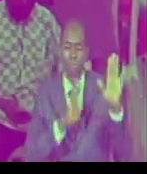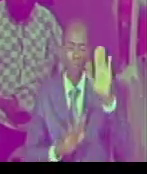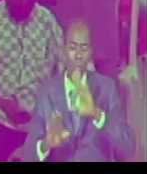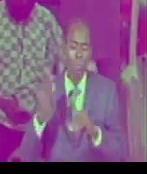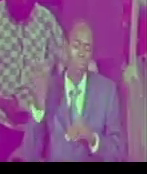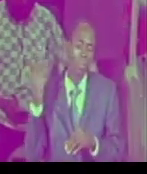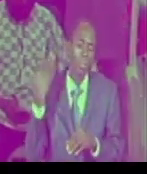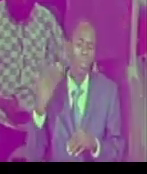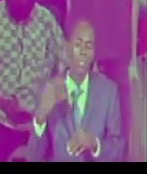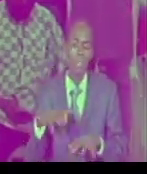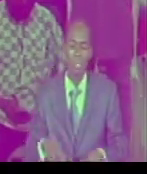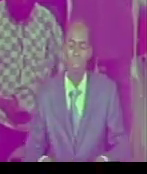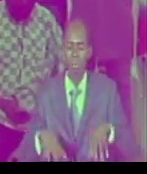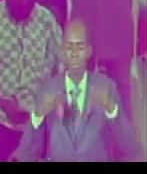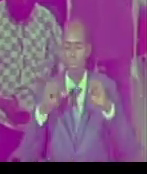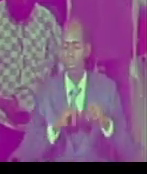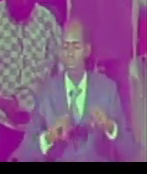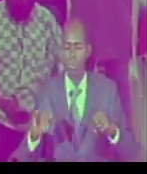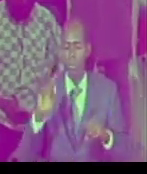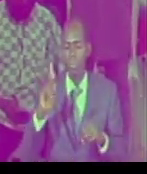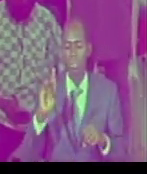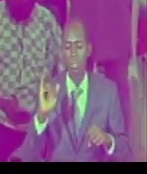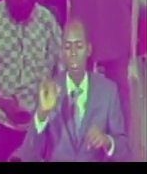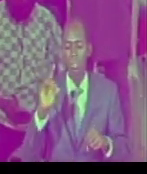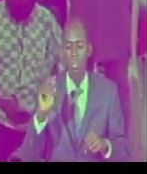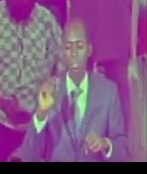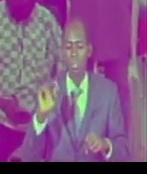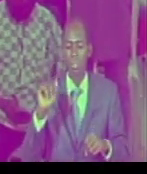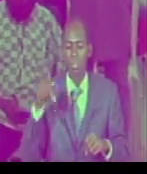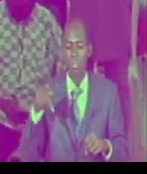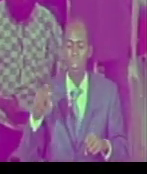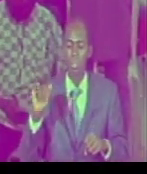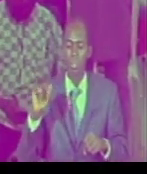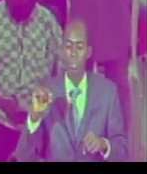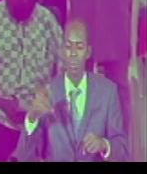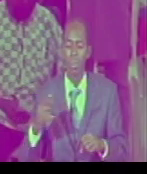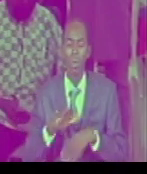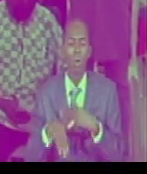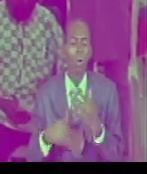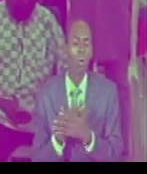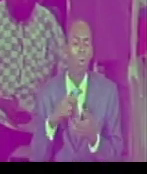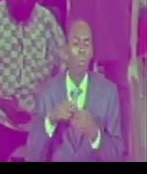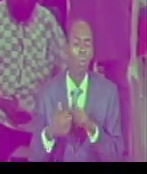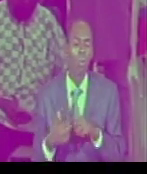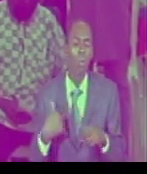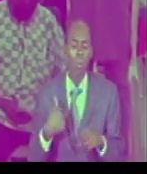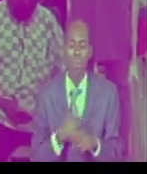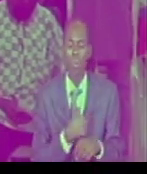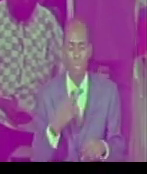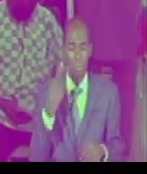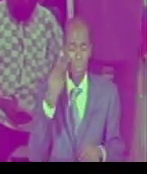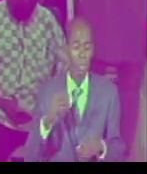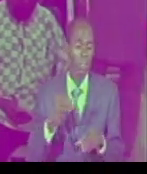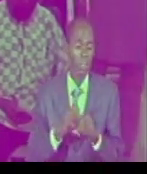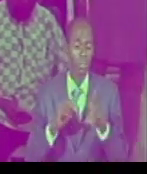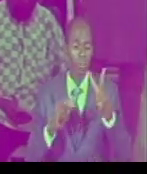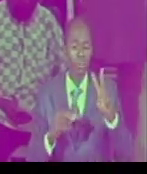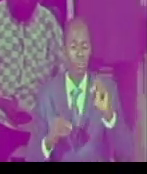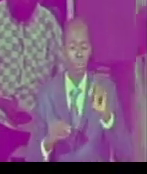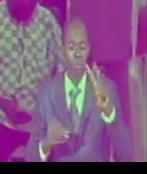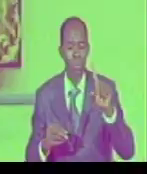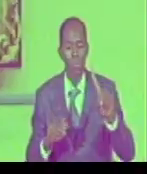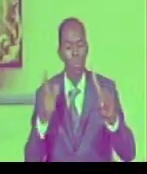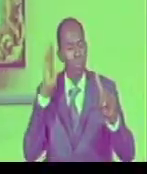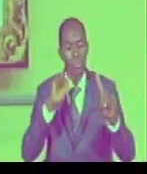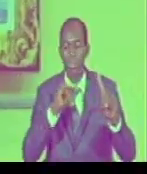banditry, kidnapping, and every evil thing that we witness in the year 2021, they will not enter 2022.